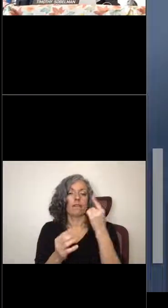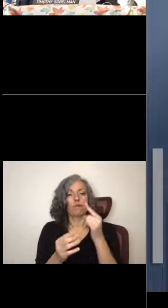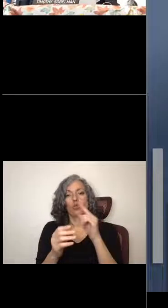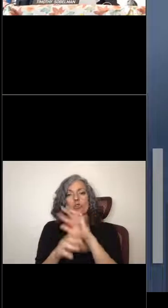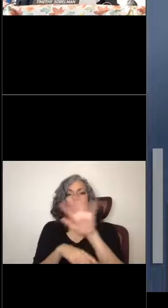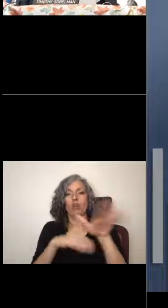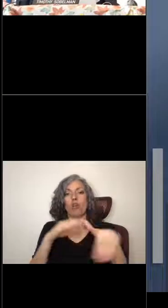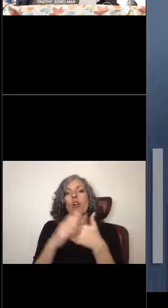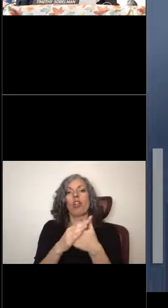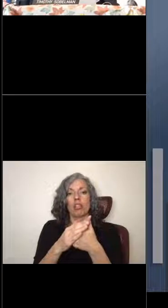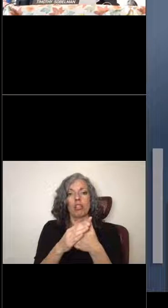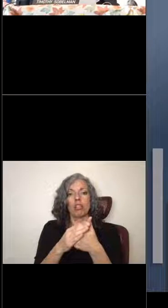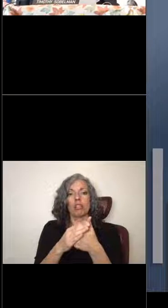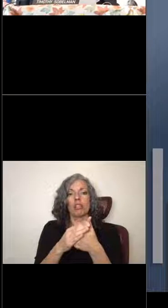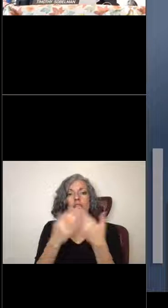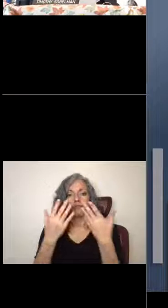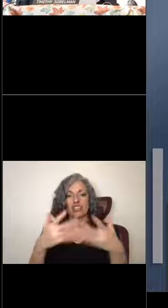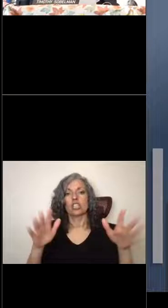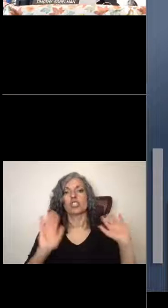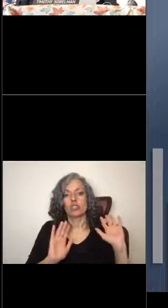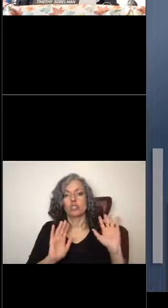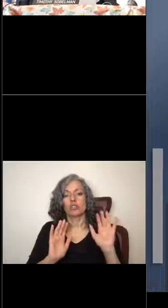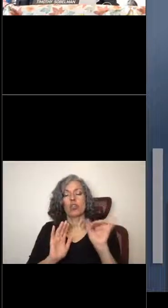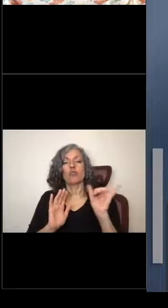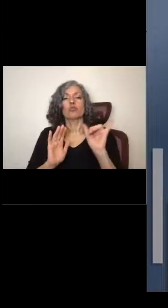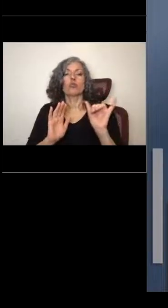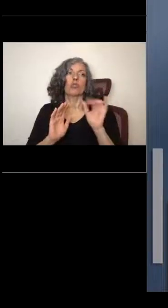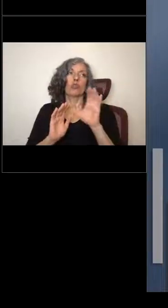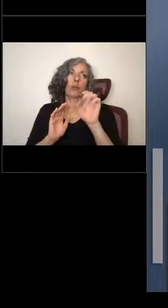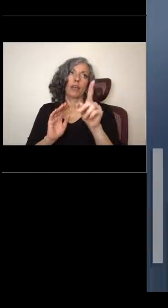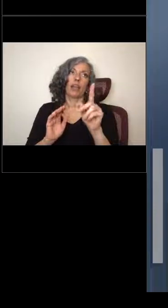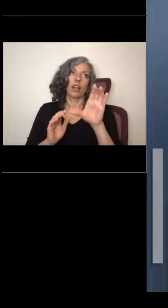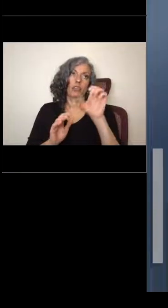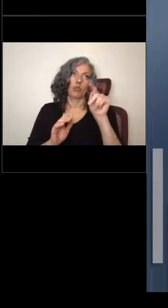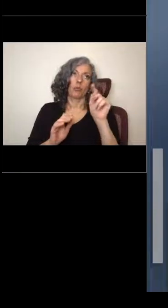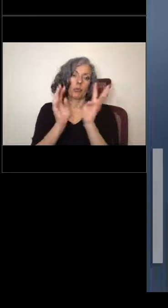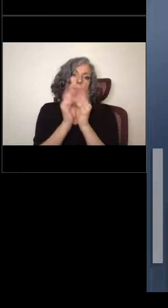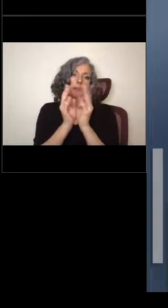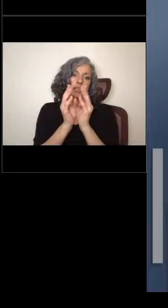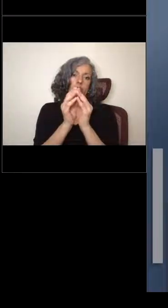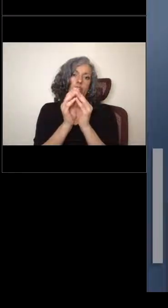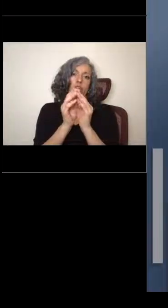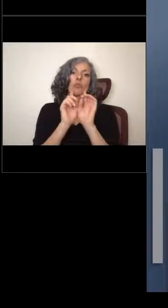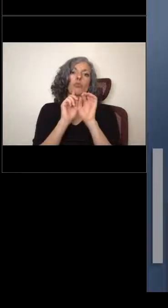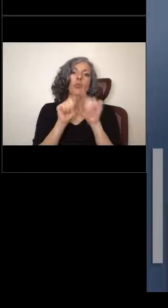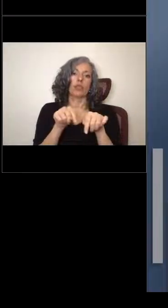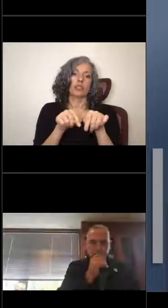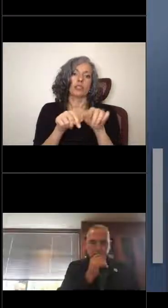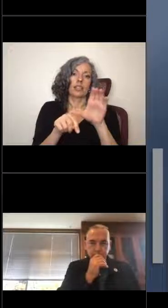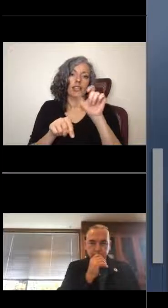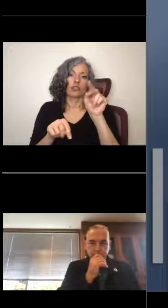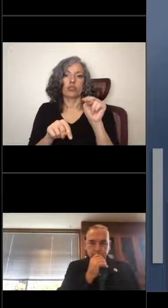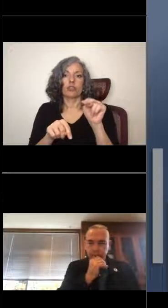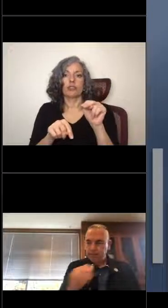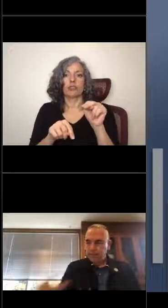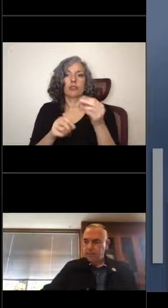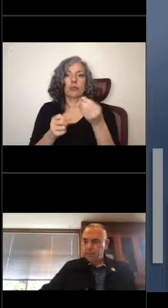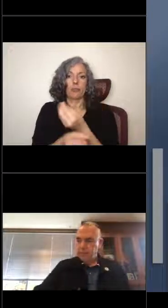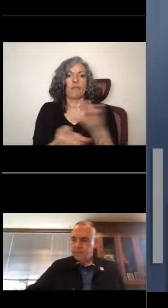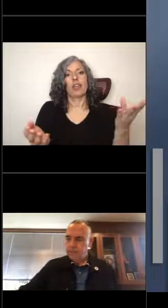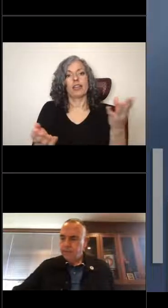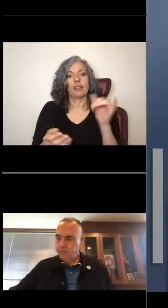phase. Also to brief the commission and to come back at the October meeting for the request. Caltrans has provided the updated scoping